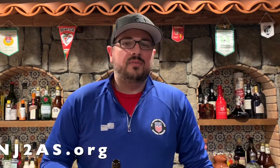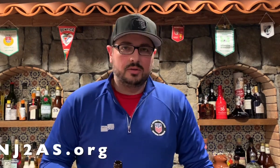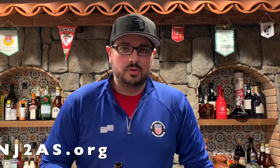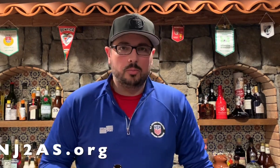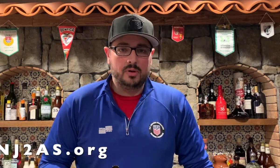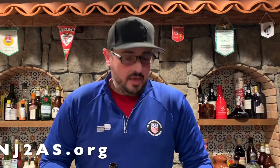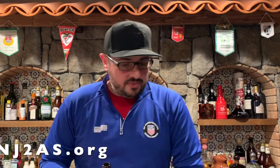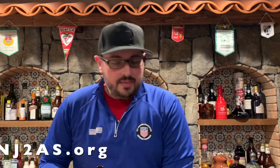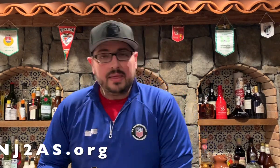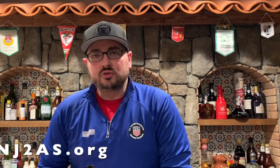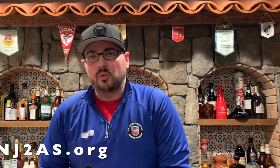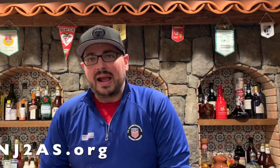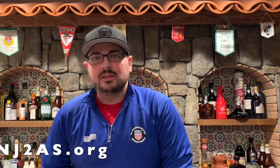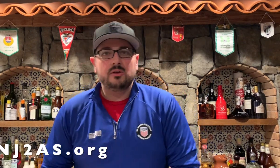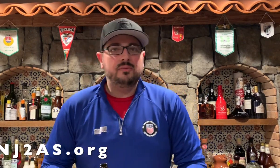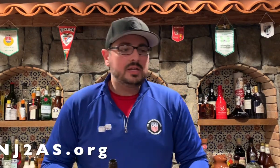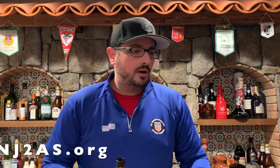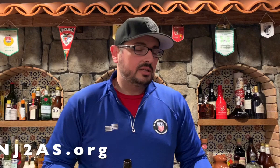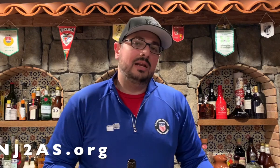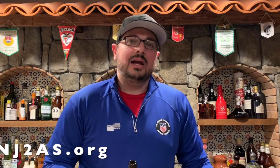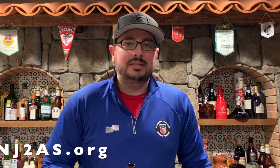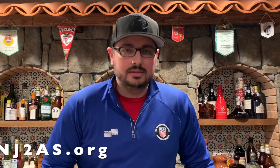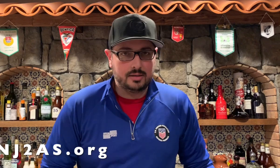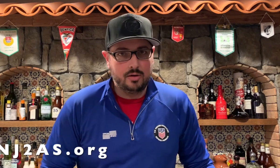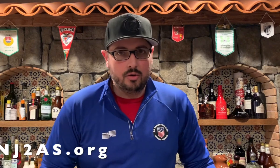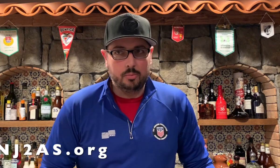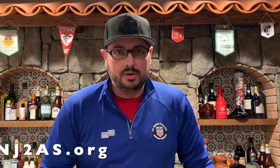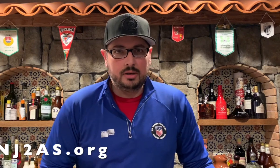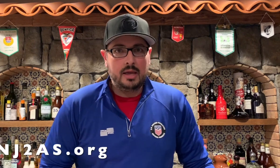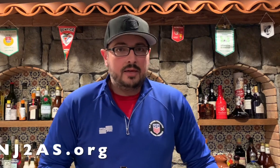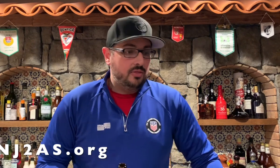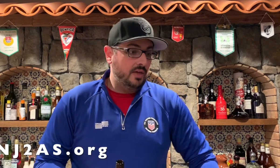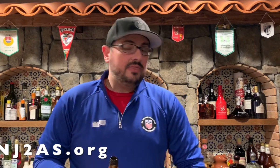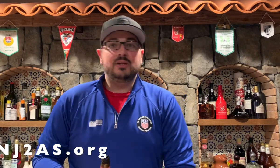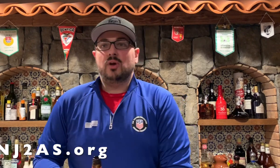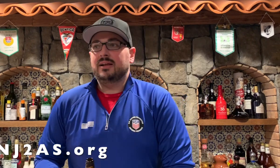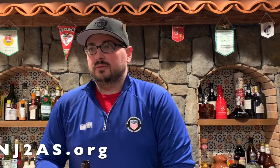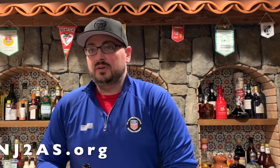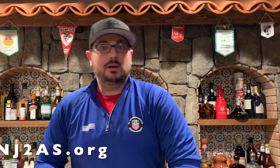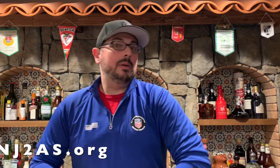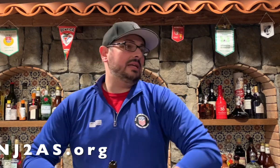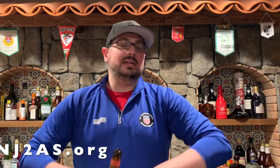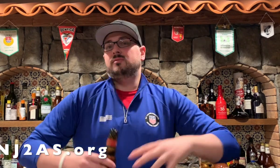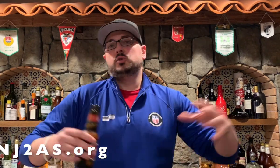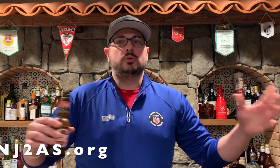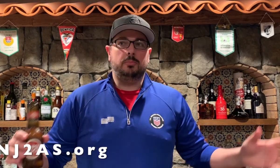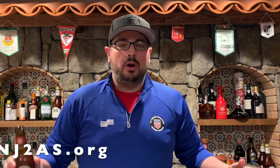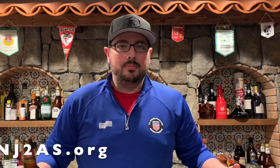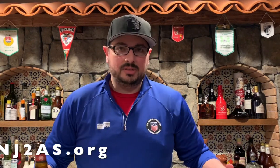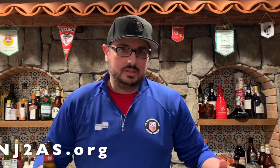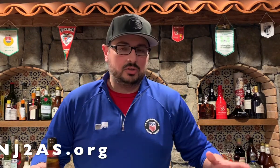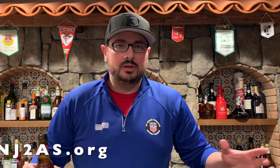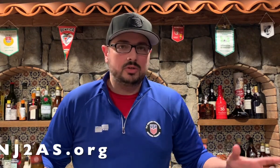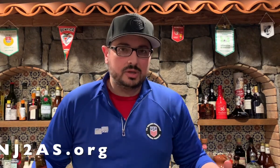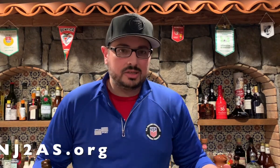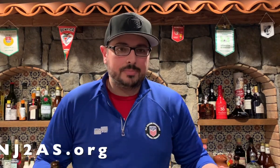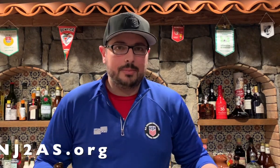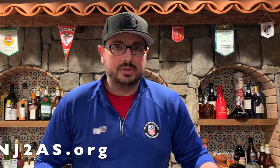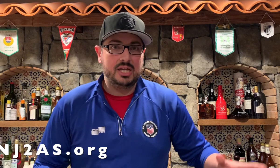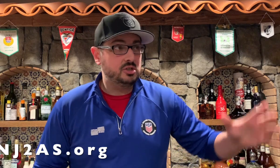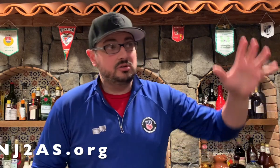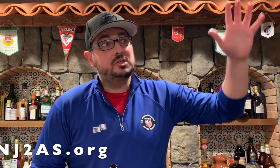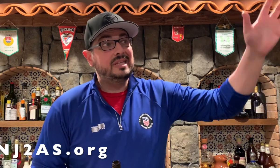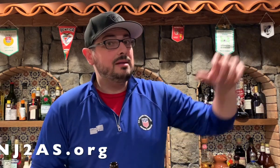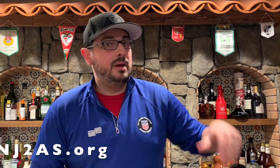our FFLs open. Then they dragged their feet on getting Identigo open. Then they dragged their feet on many individual departments starting to